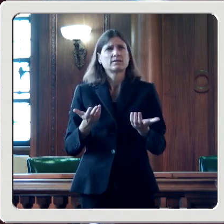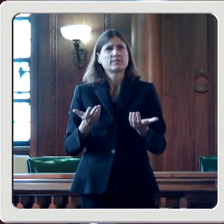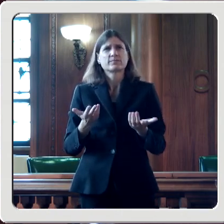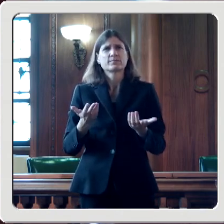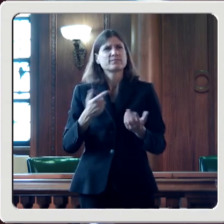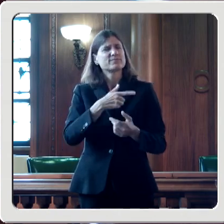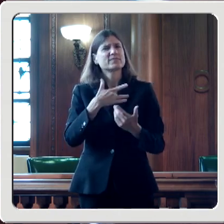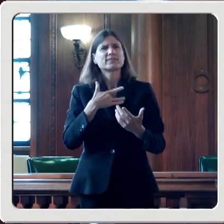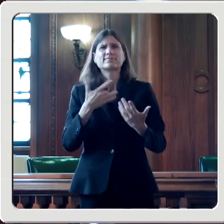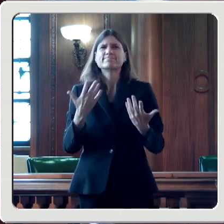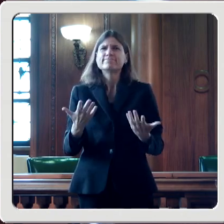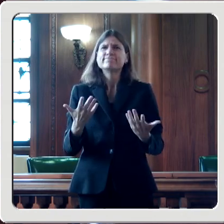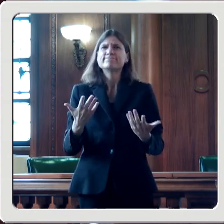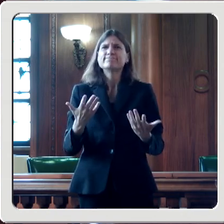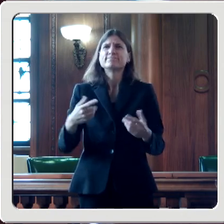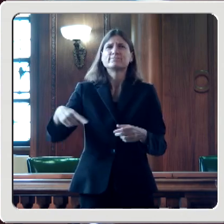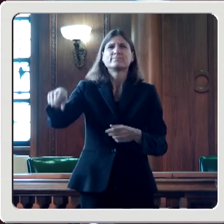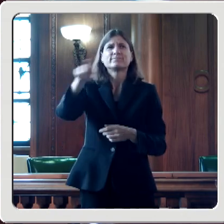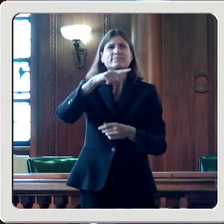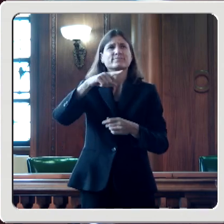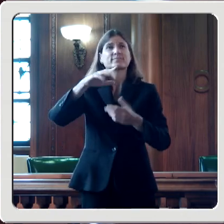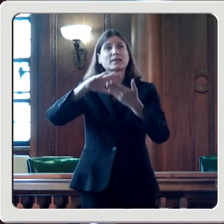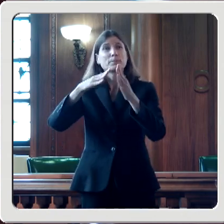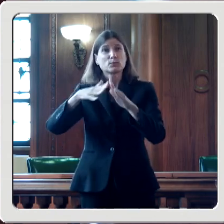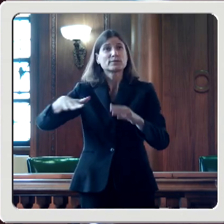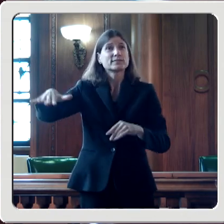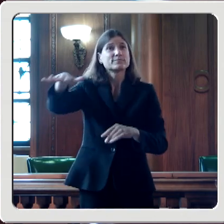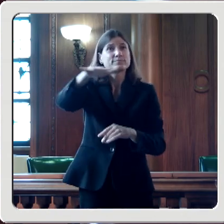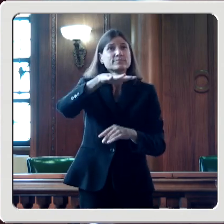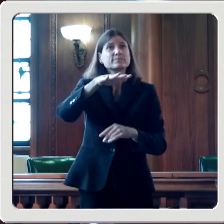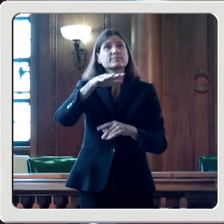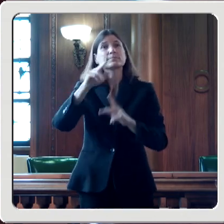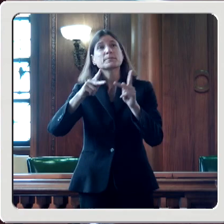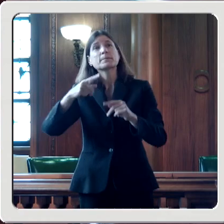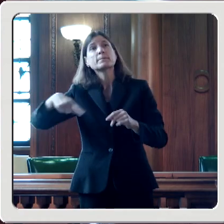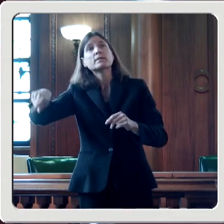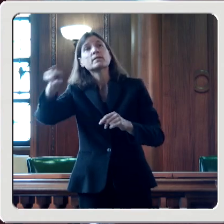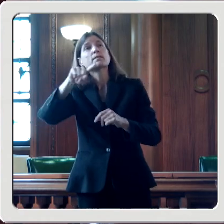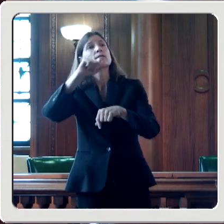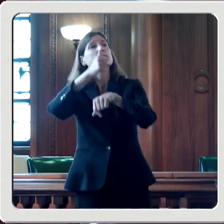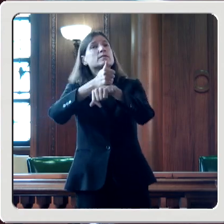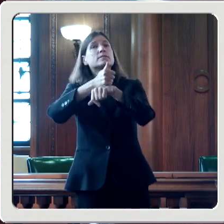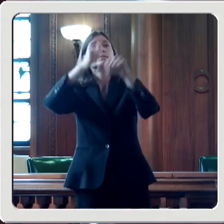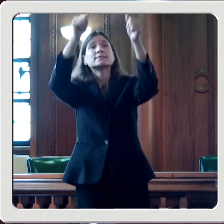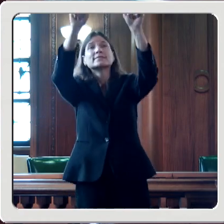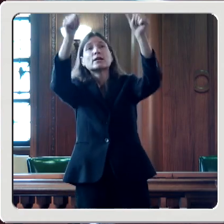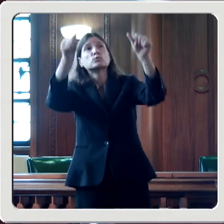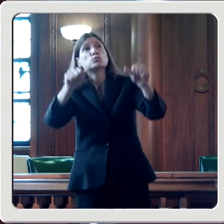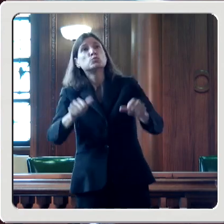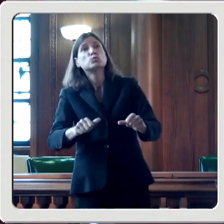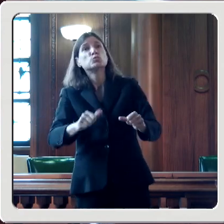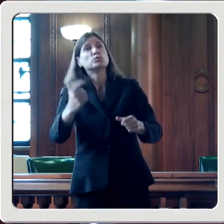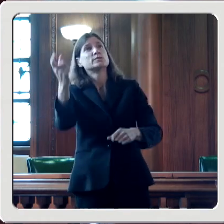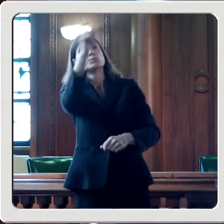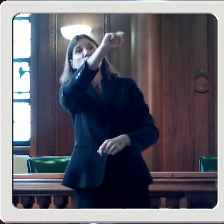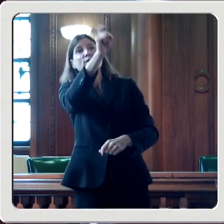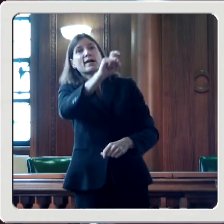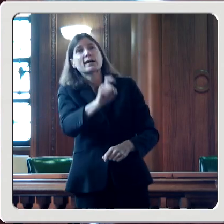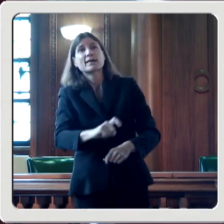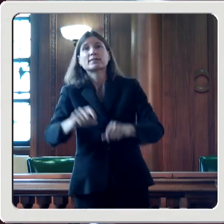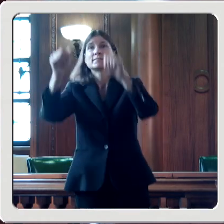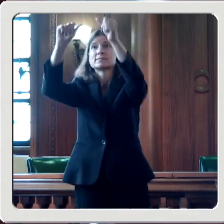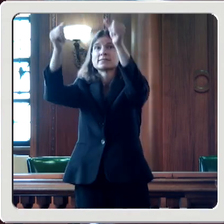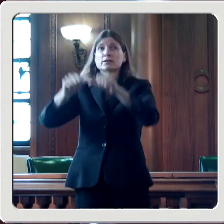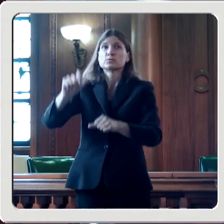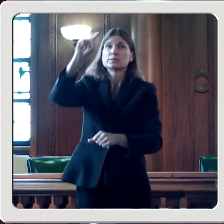Black Vietnam Veterans War Monument in Mason Square. Pat Sullivan and crew will get that cleaned up ASAP.